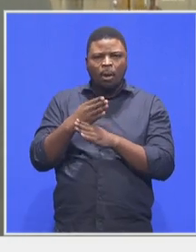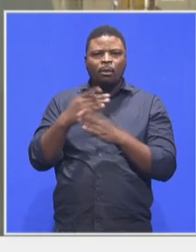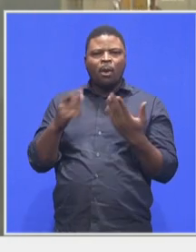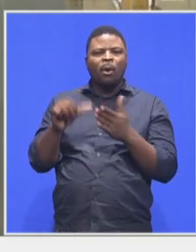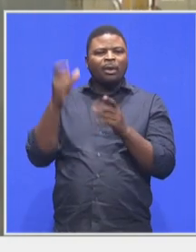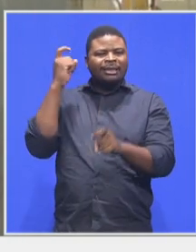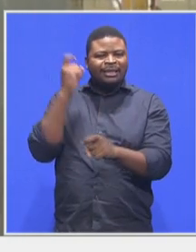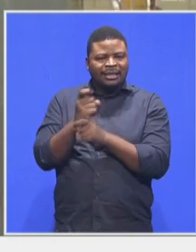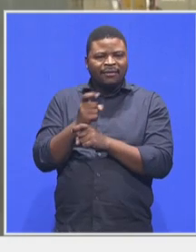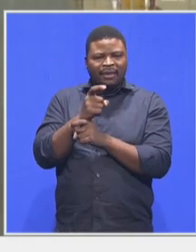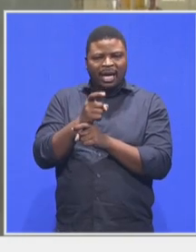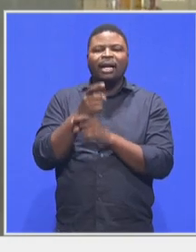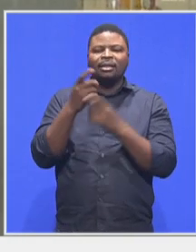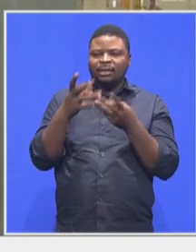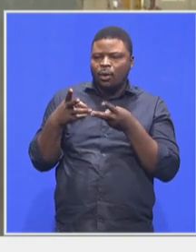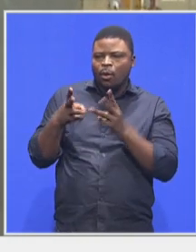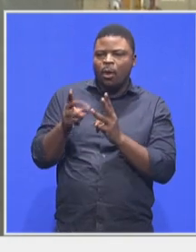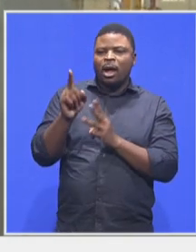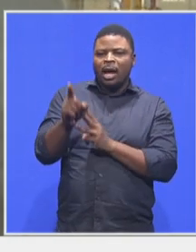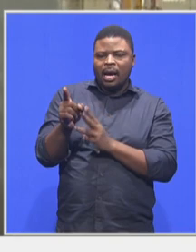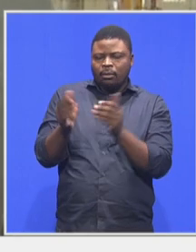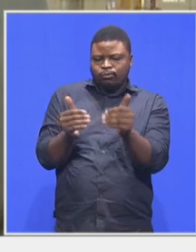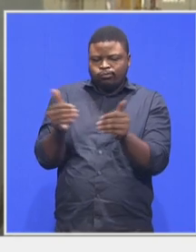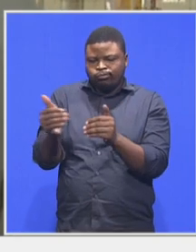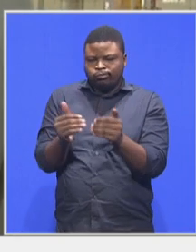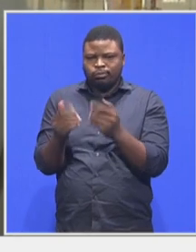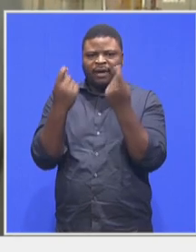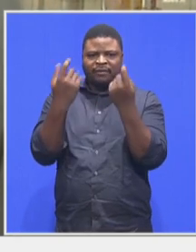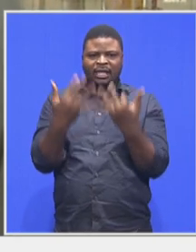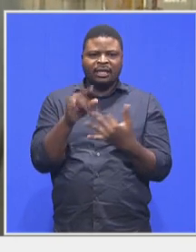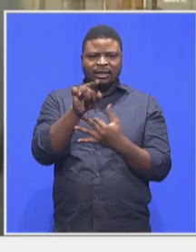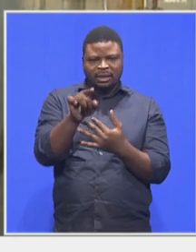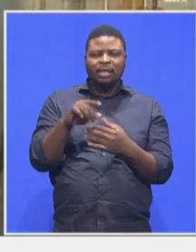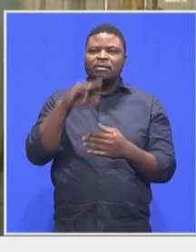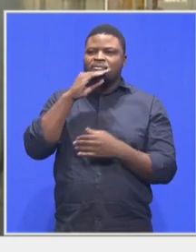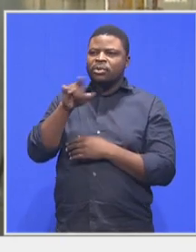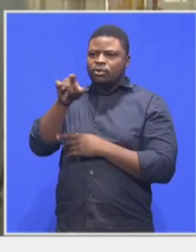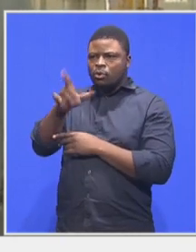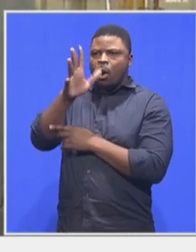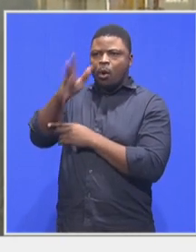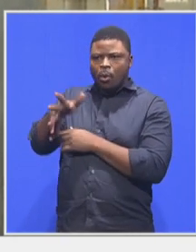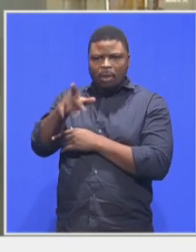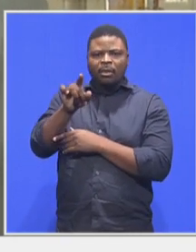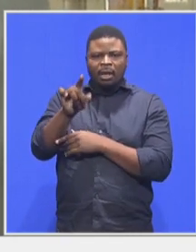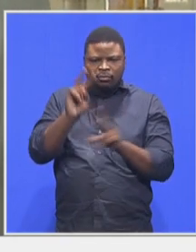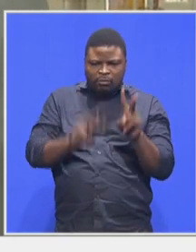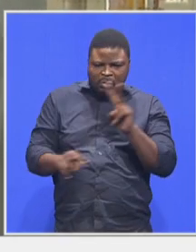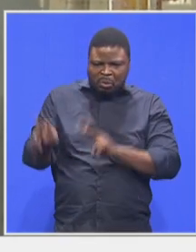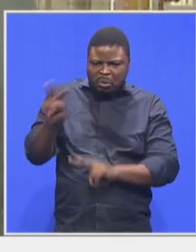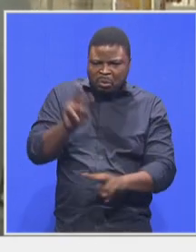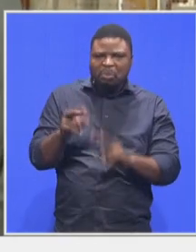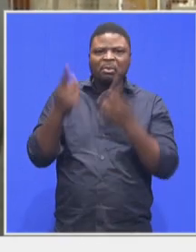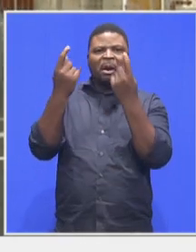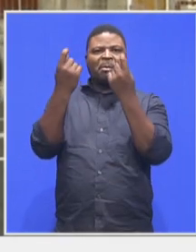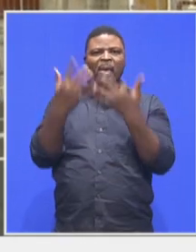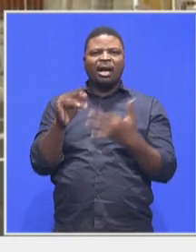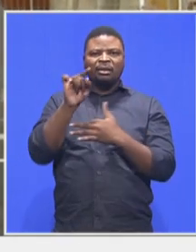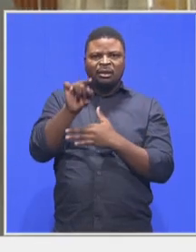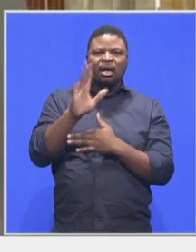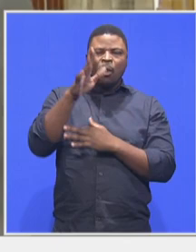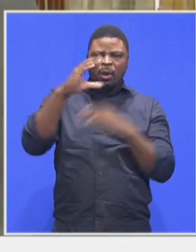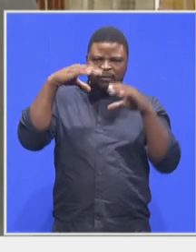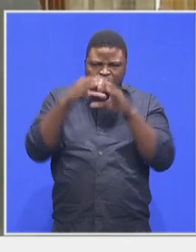conditions. As the appropriations committee, you're going to be playing oversight over these three money bills. What will you be looking out for?